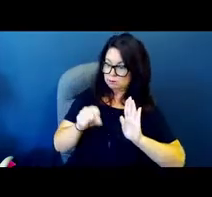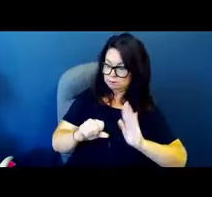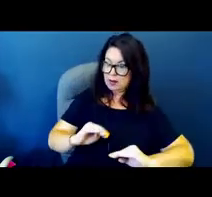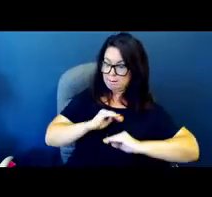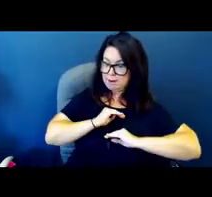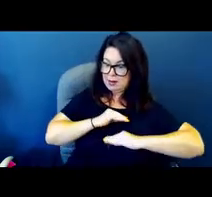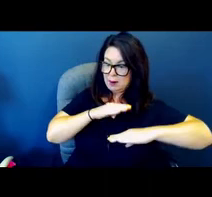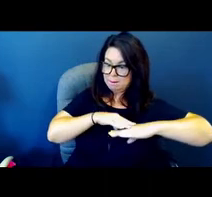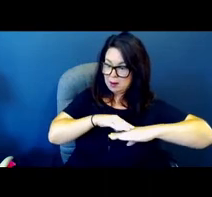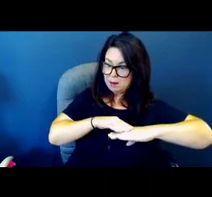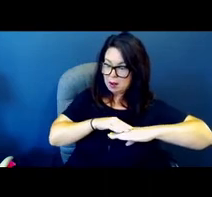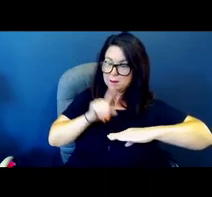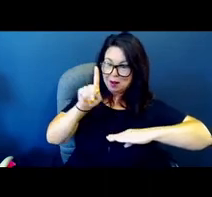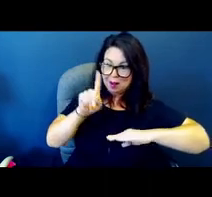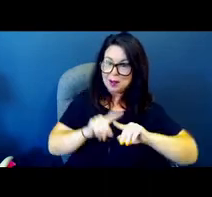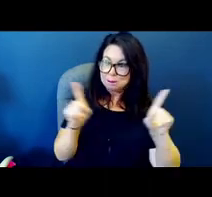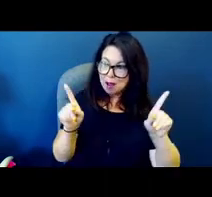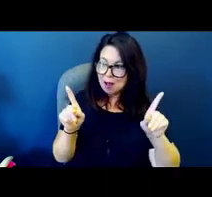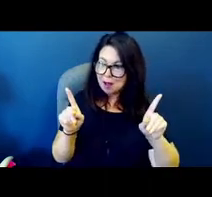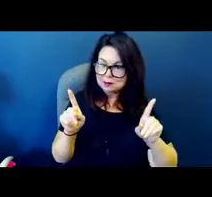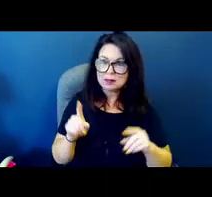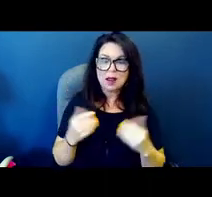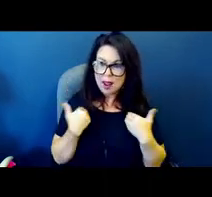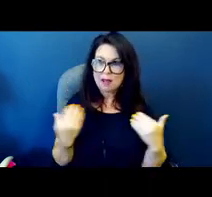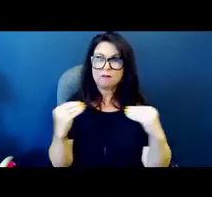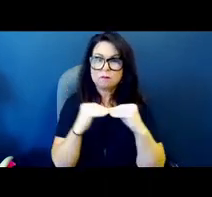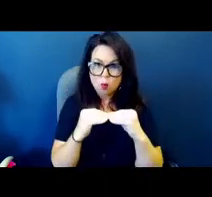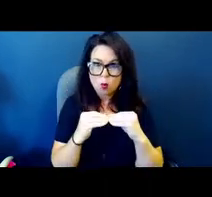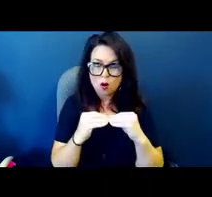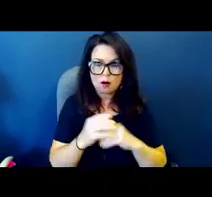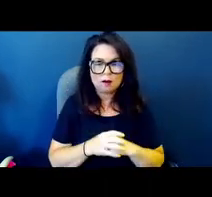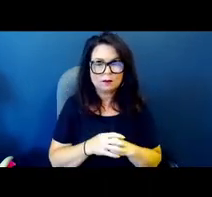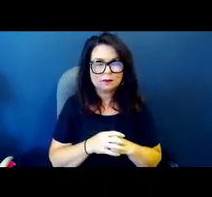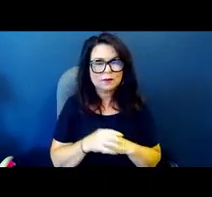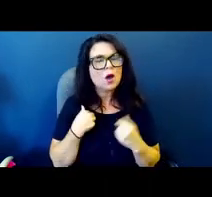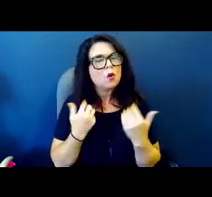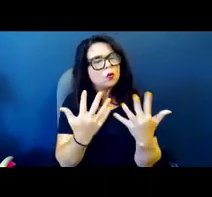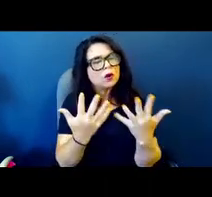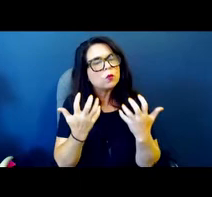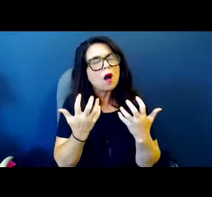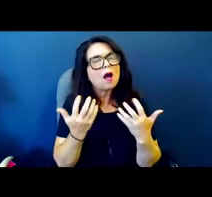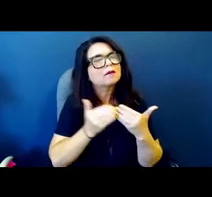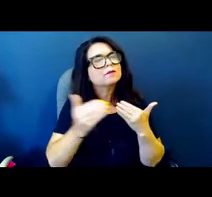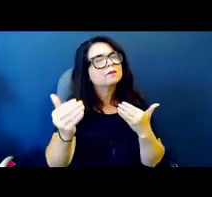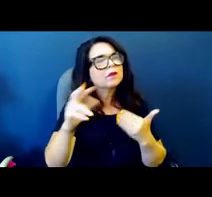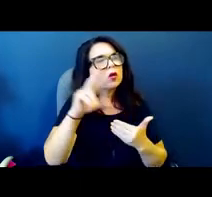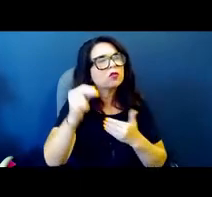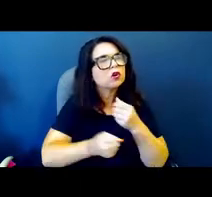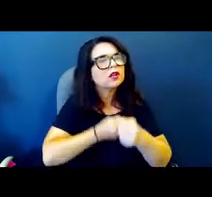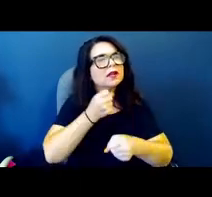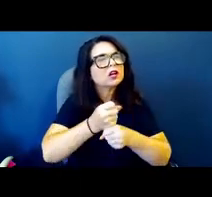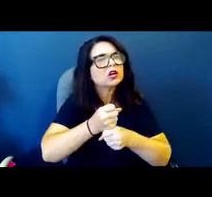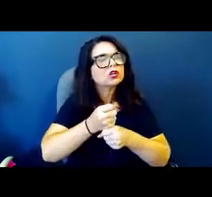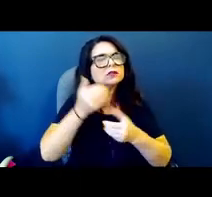almost don't think about the ADA 30 years from now, because inclusion